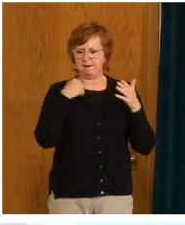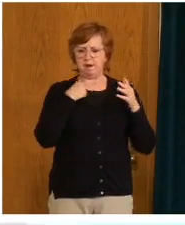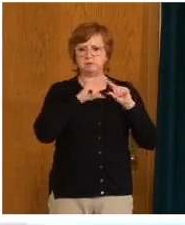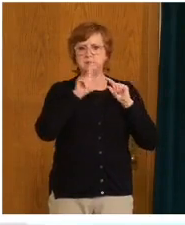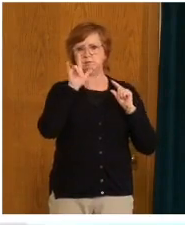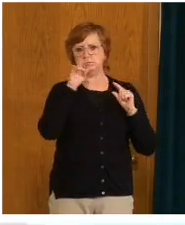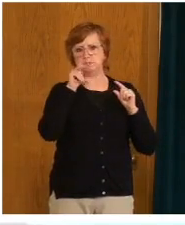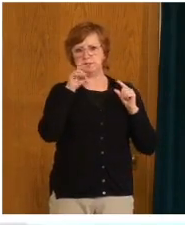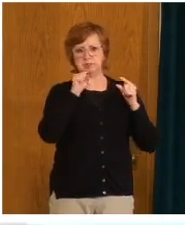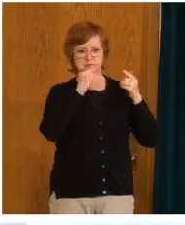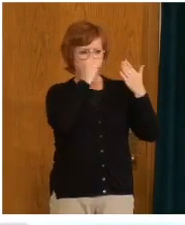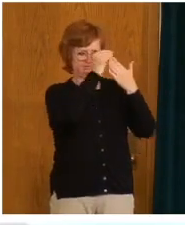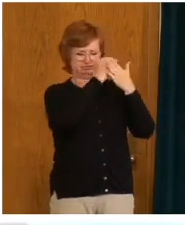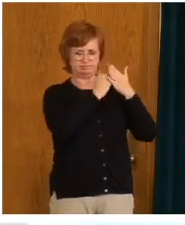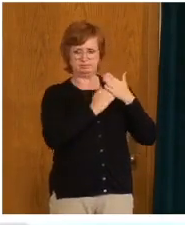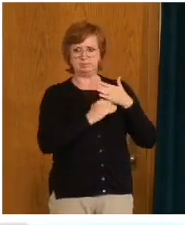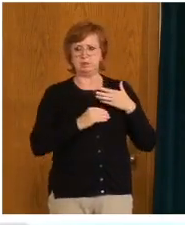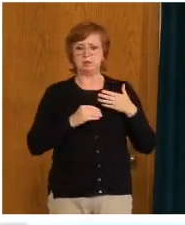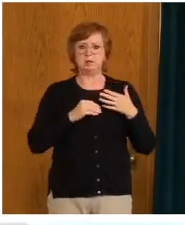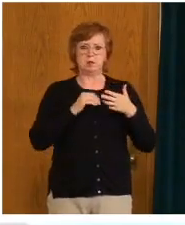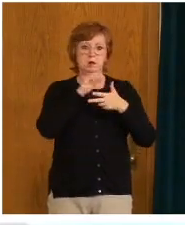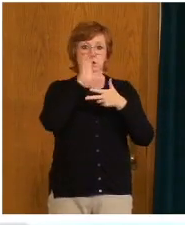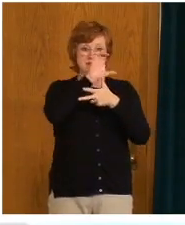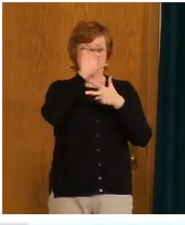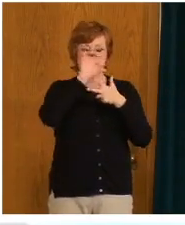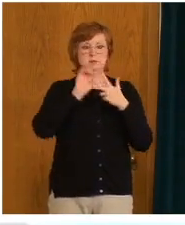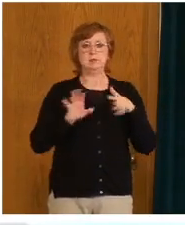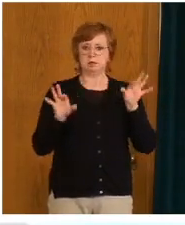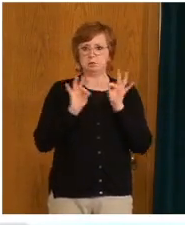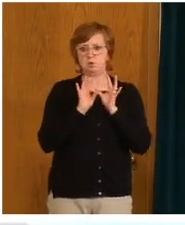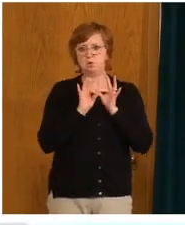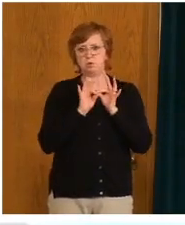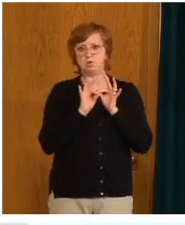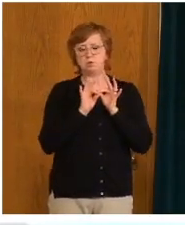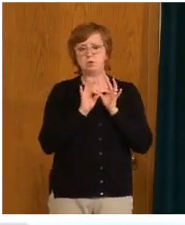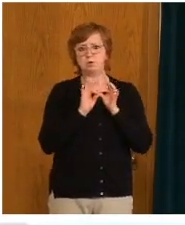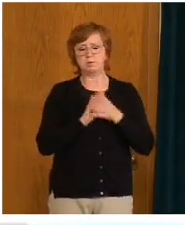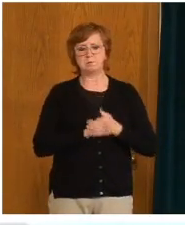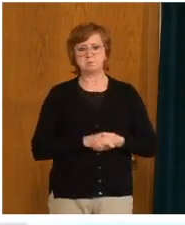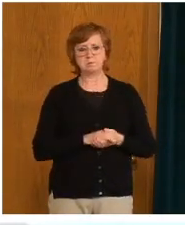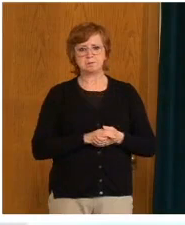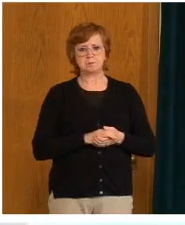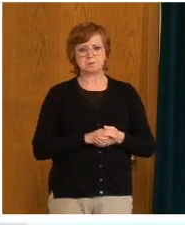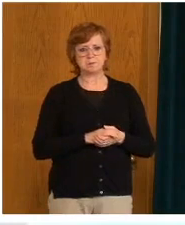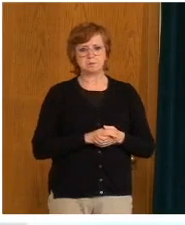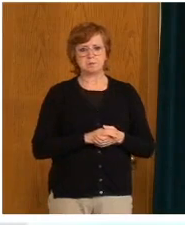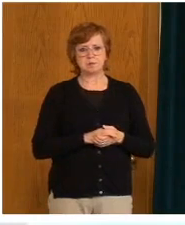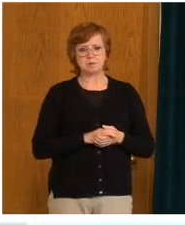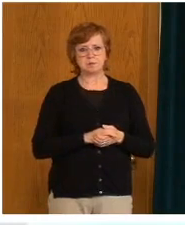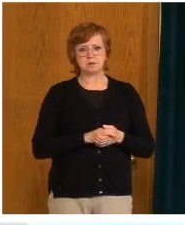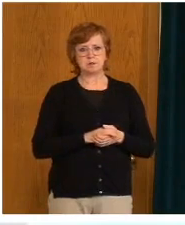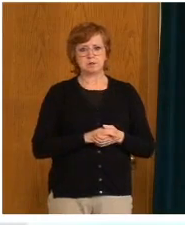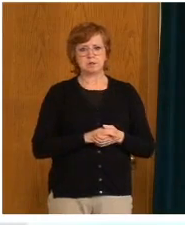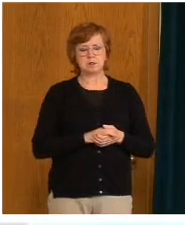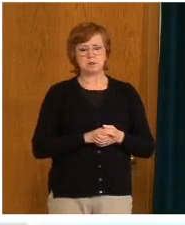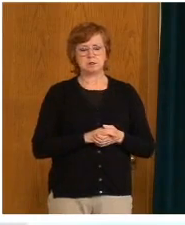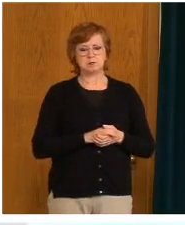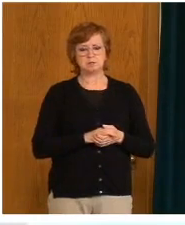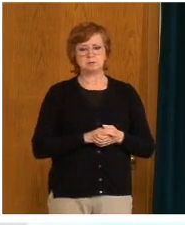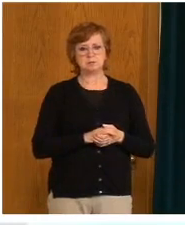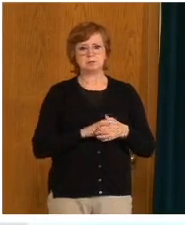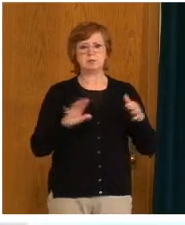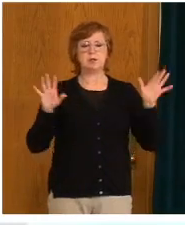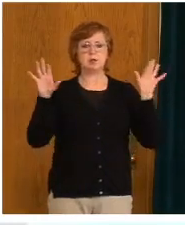3 elements are critical and play a role in certain populations having a lower